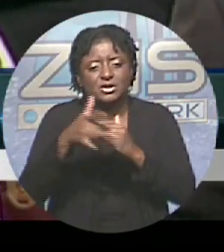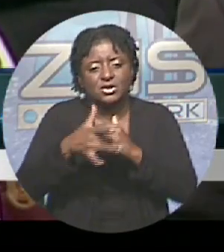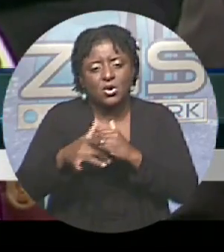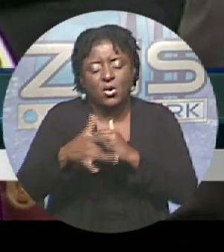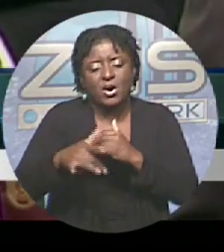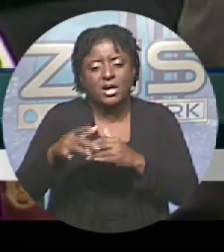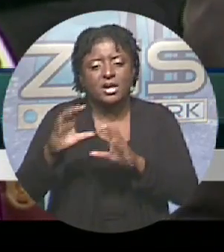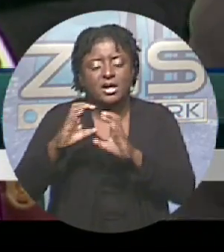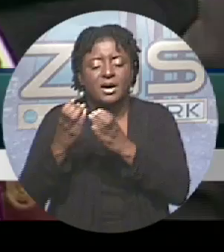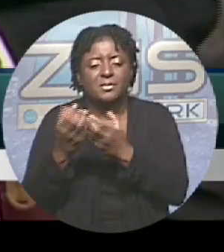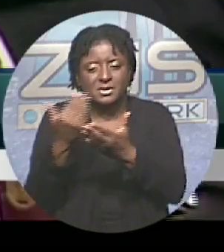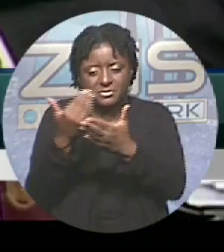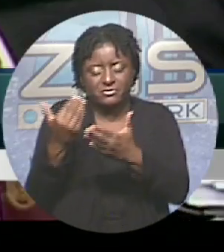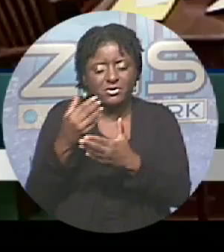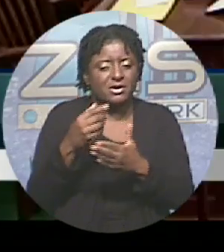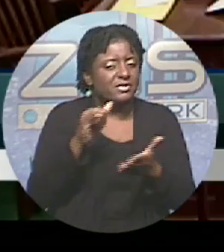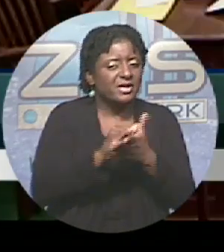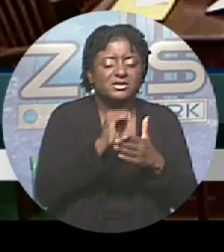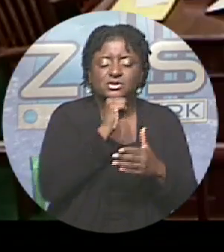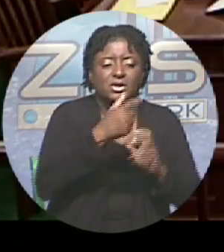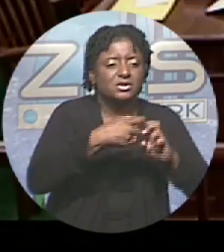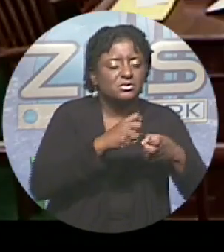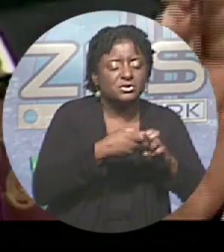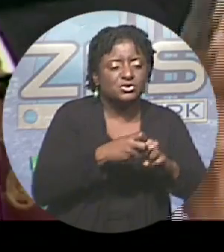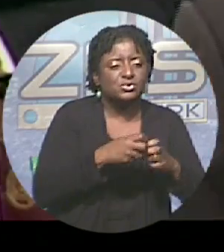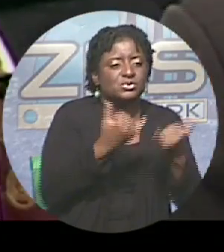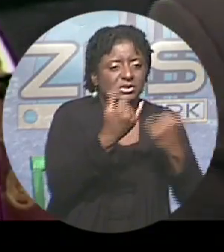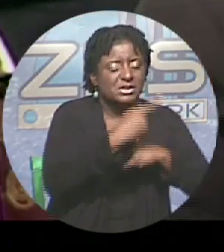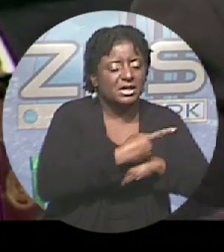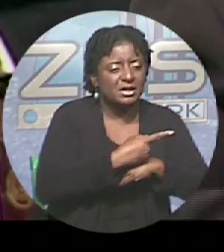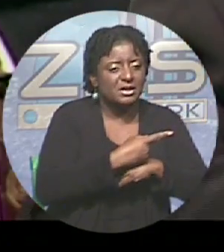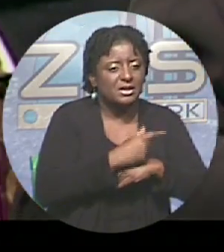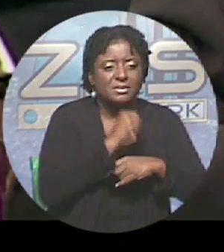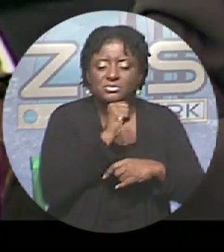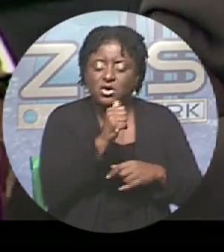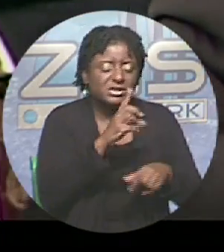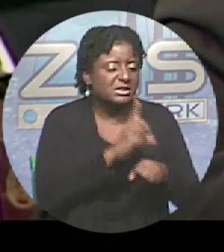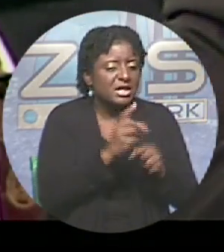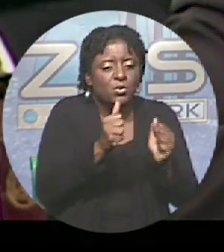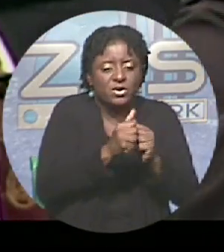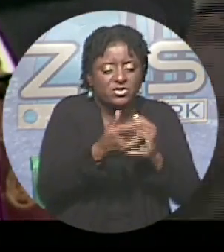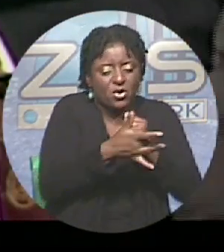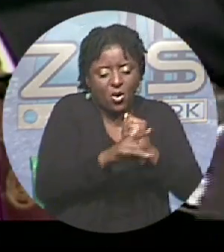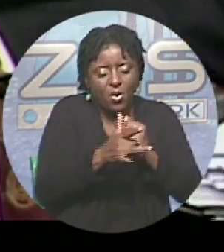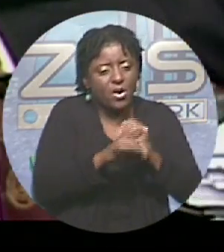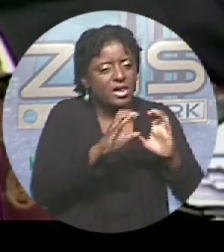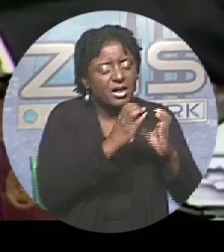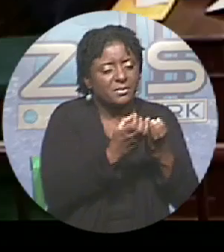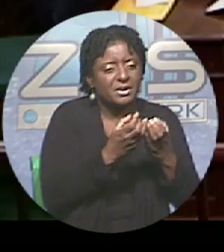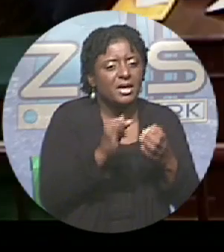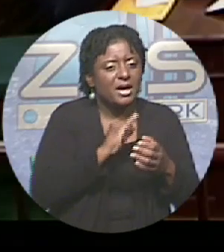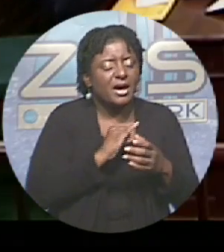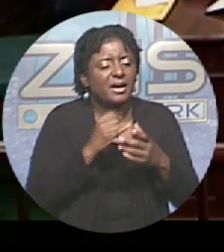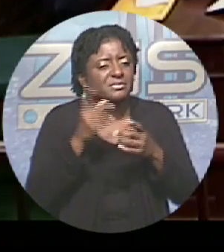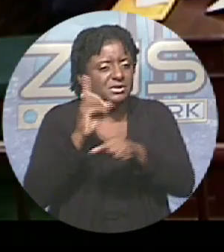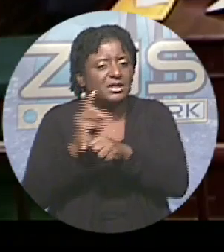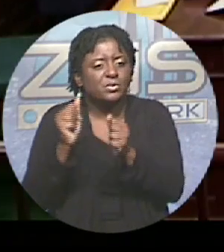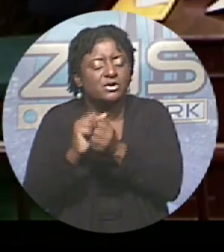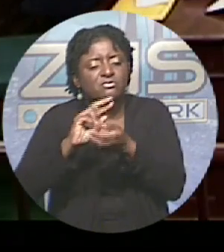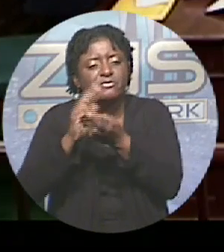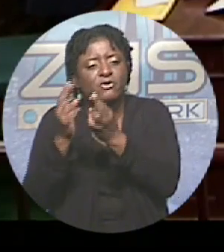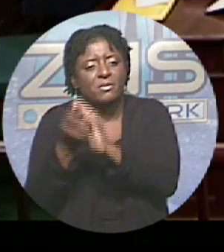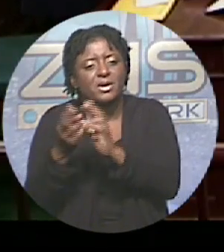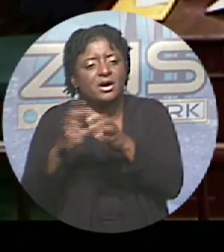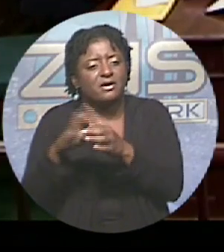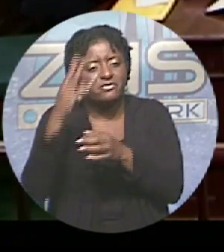any oil company. I'm dealing with the reforming of the petroleum industry. Debate on the